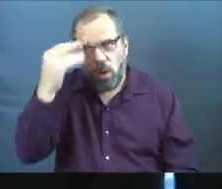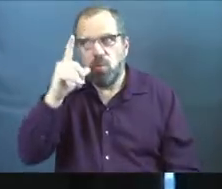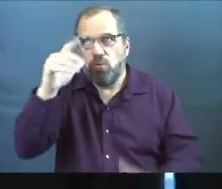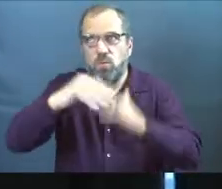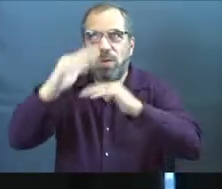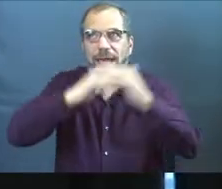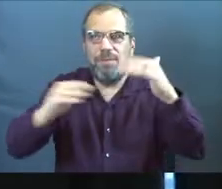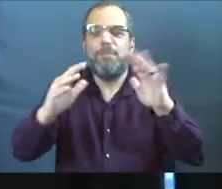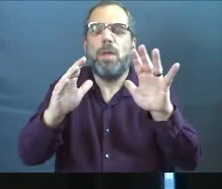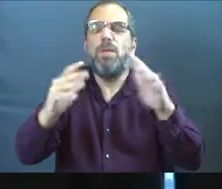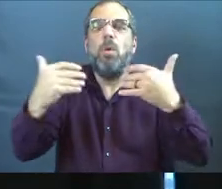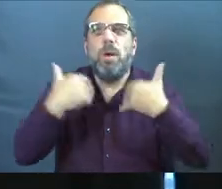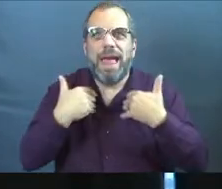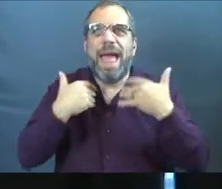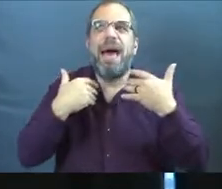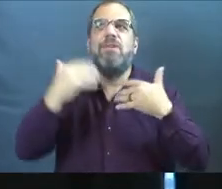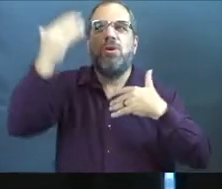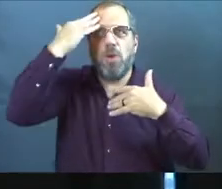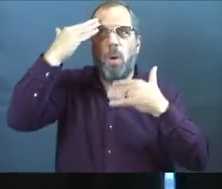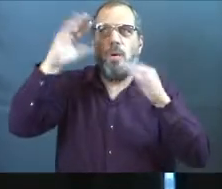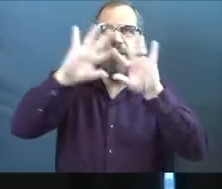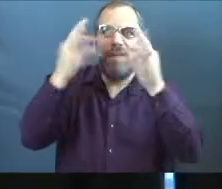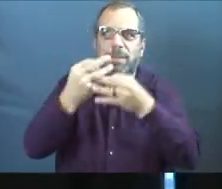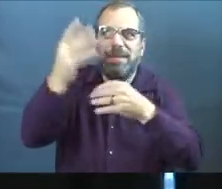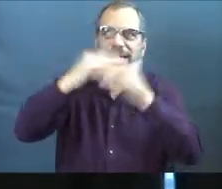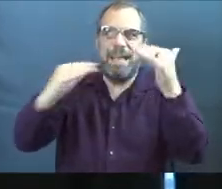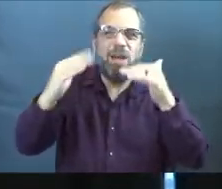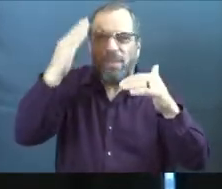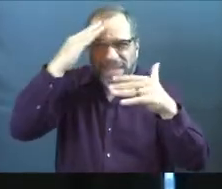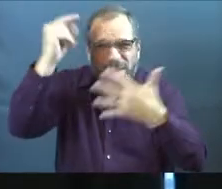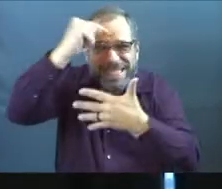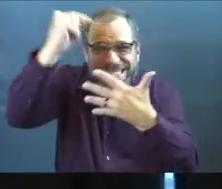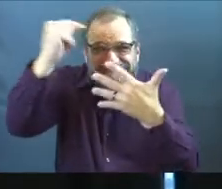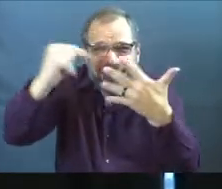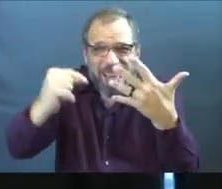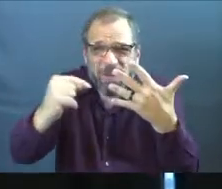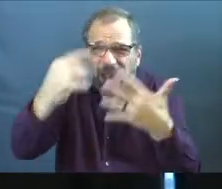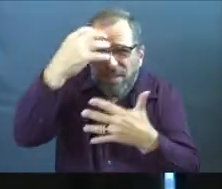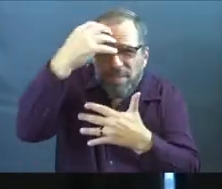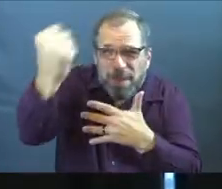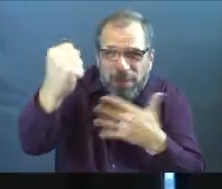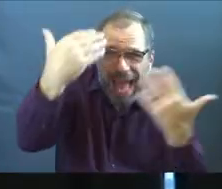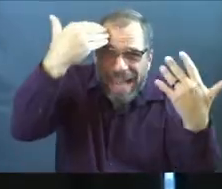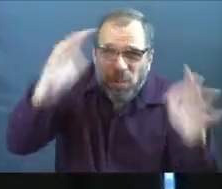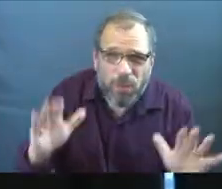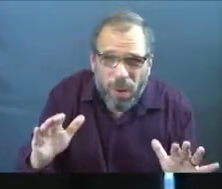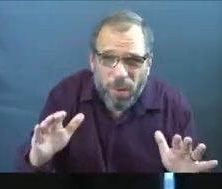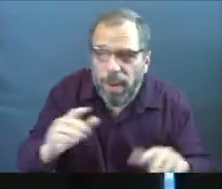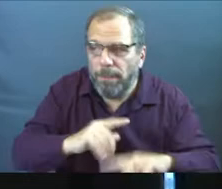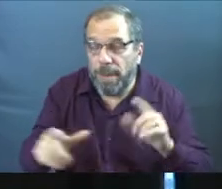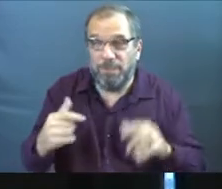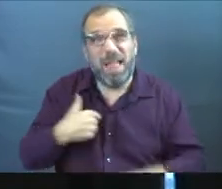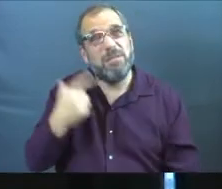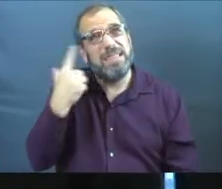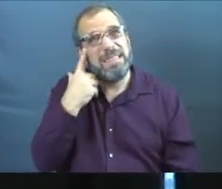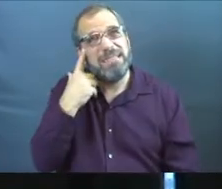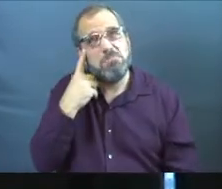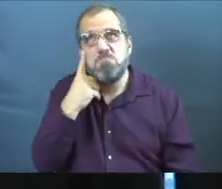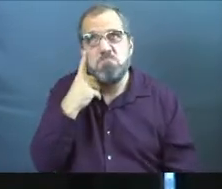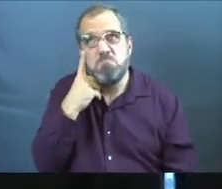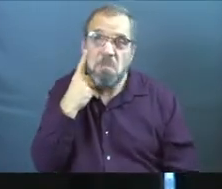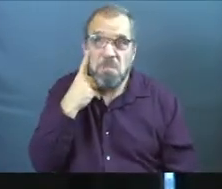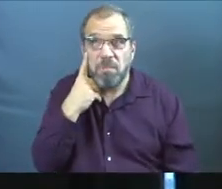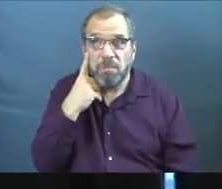that we will have loved ones and we will know them, right? Again, we don't know every detail of the memory. When I was thinking through this, one